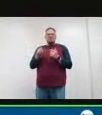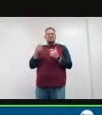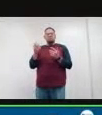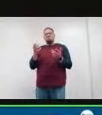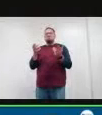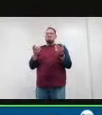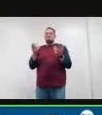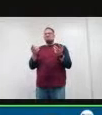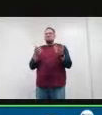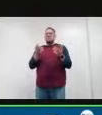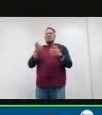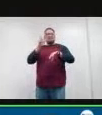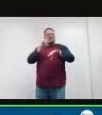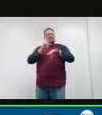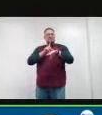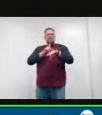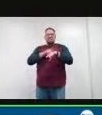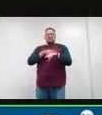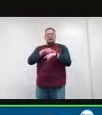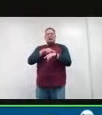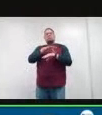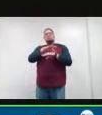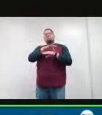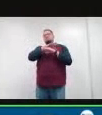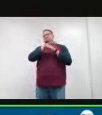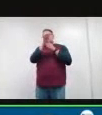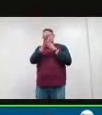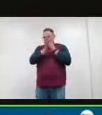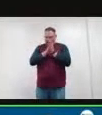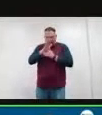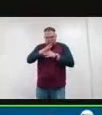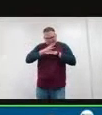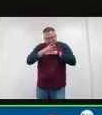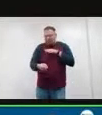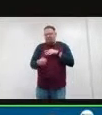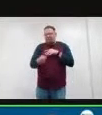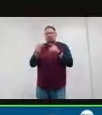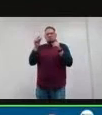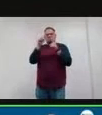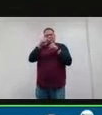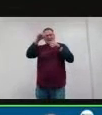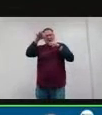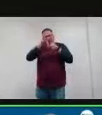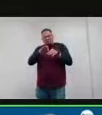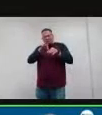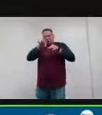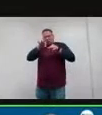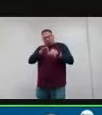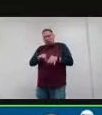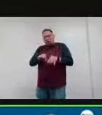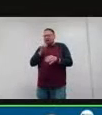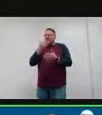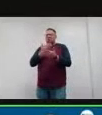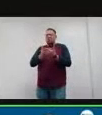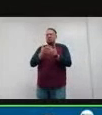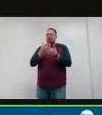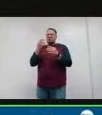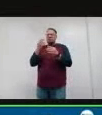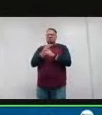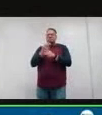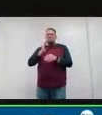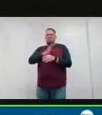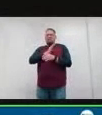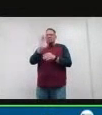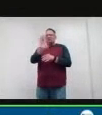it's too time consuming for a board to do wordsmithing in a meeting. It's not a good use of the board's time. And so that's why I'm